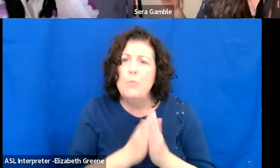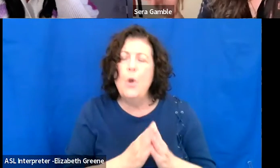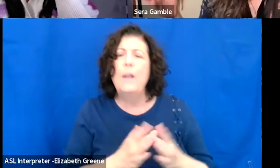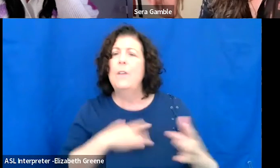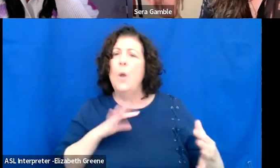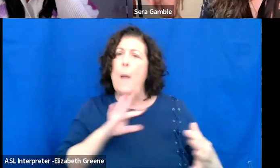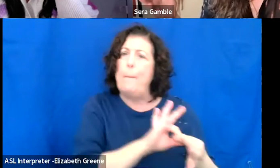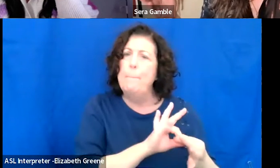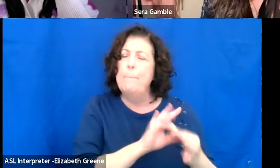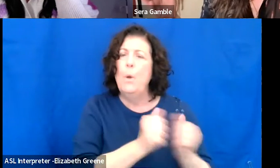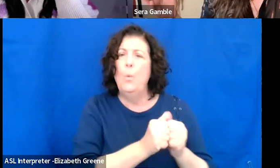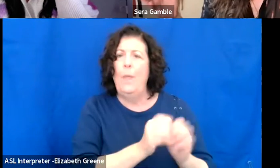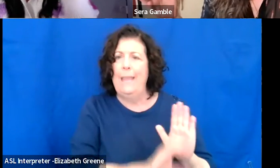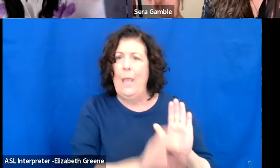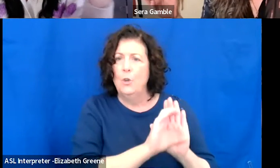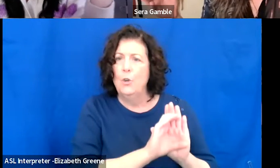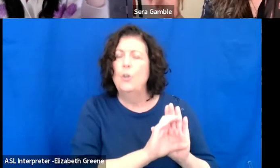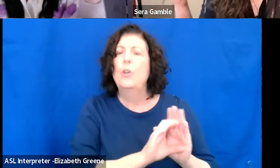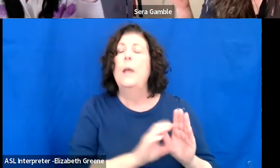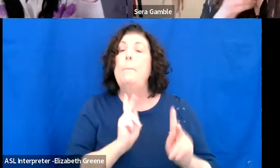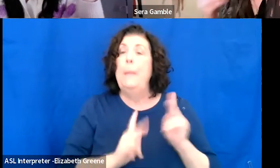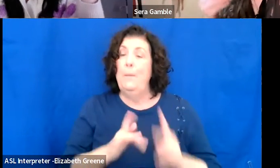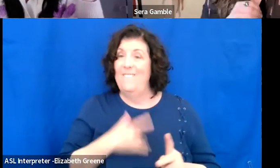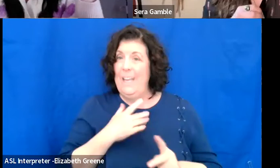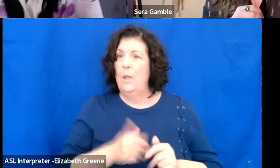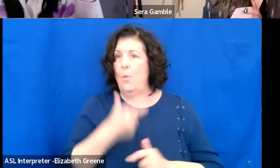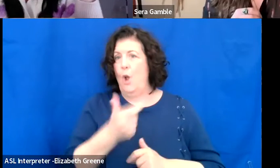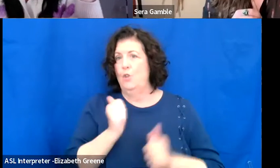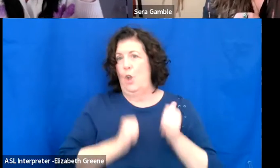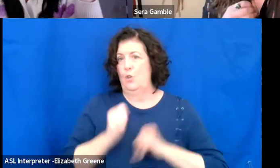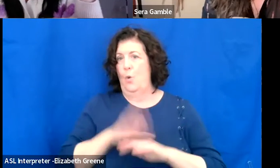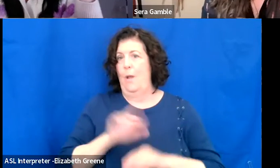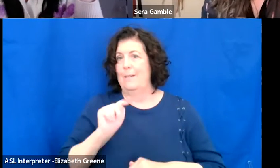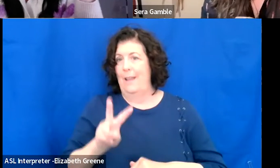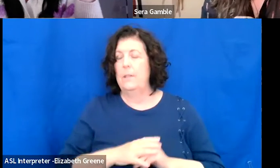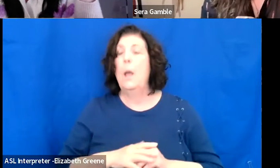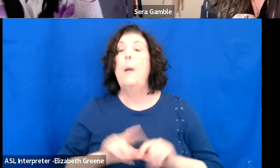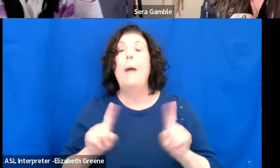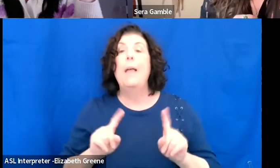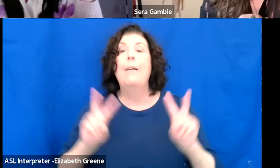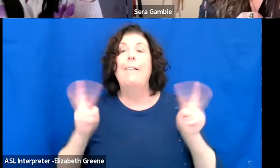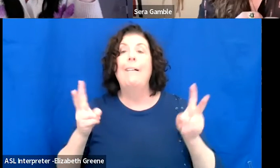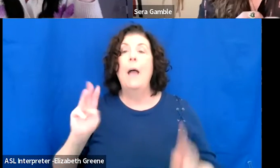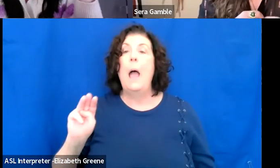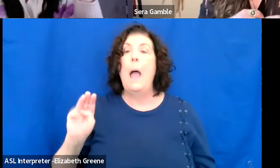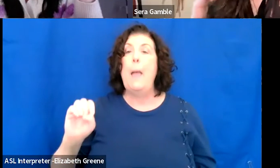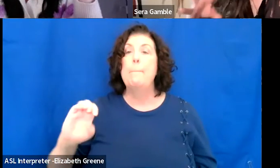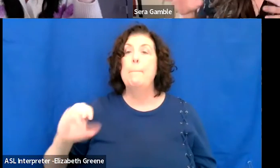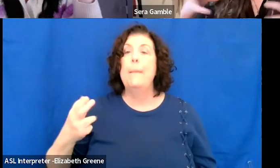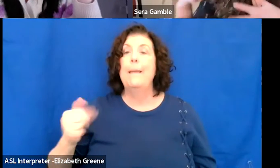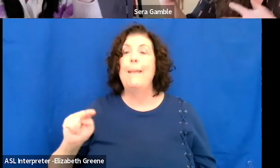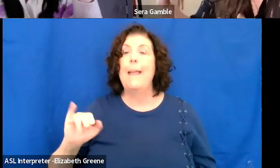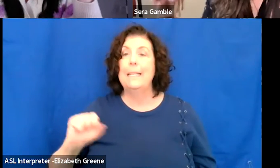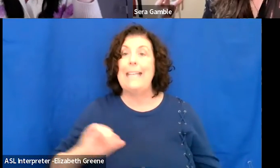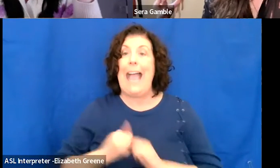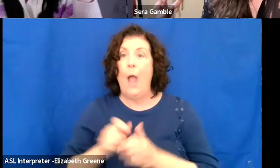then people also feel that watching the show on TV, but the mechanics of how the writer is getting you there are totally different. So actually